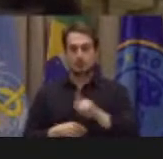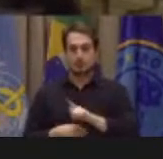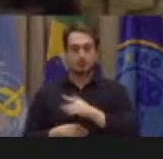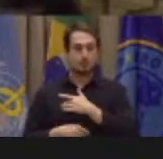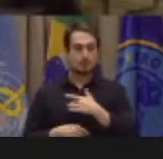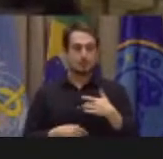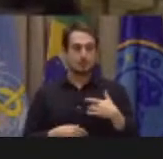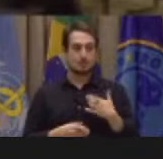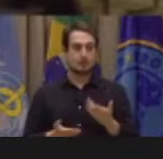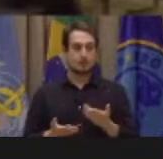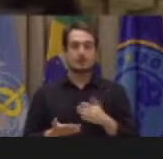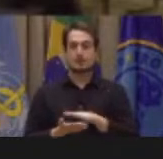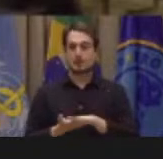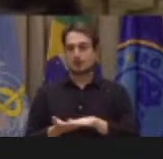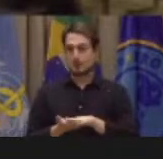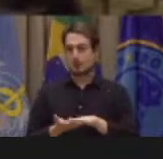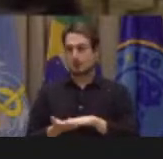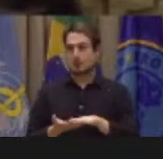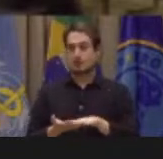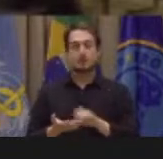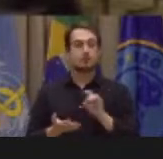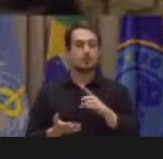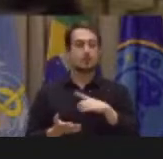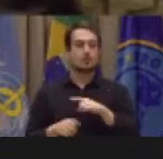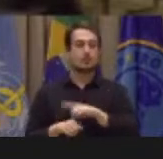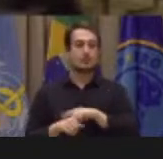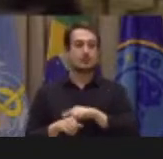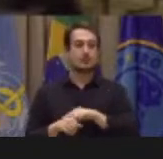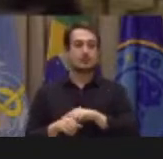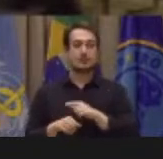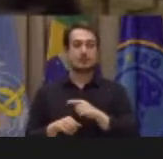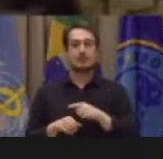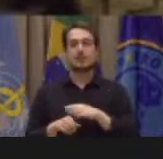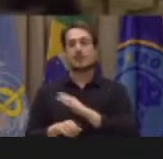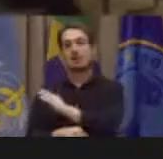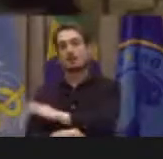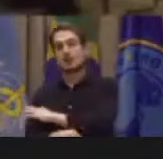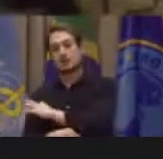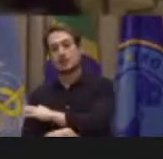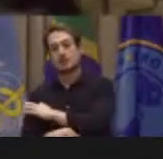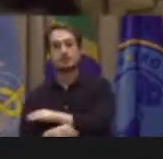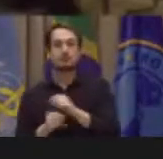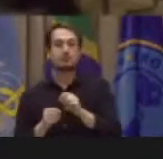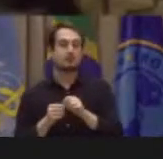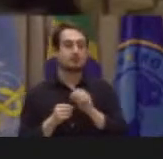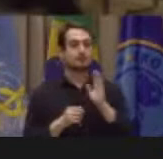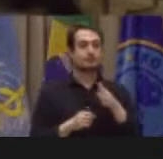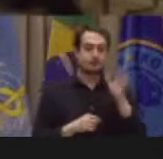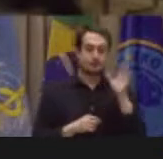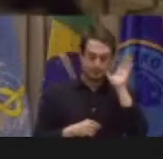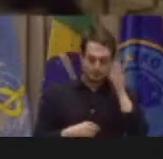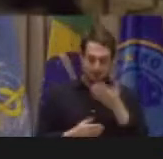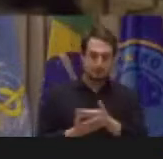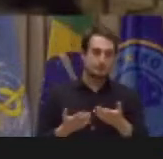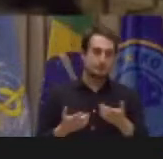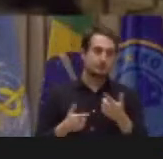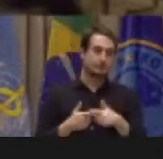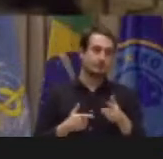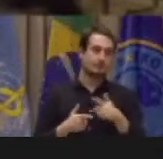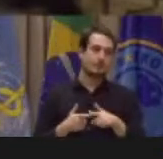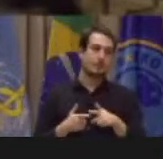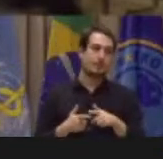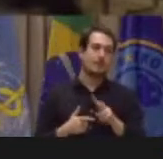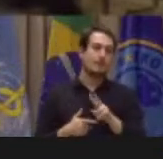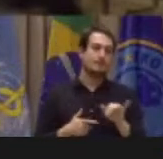that? 100 reais? So this is nothing. The time that I save for not having the technician do